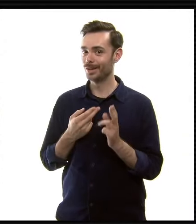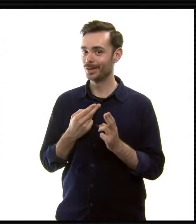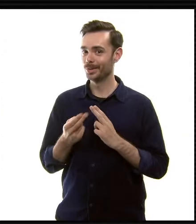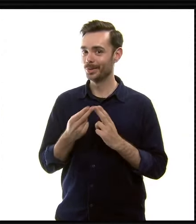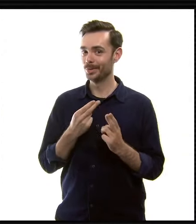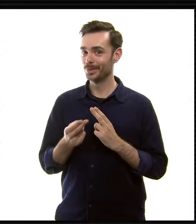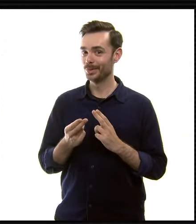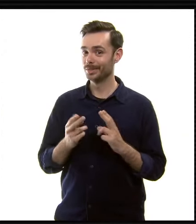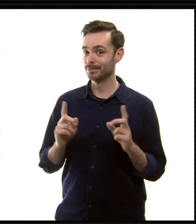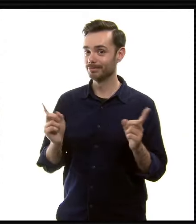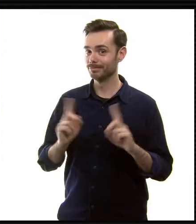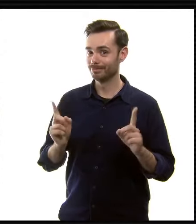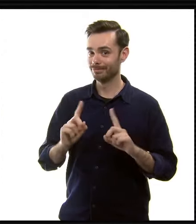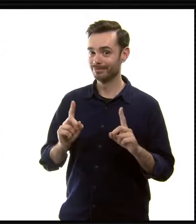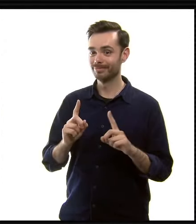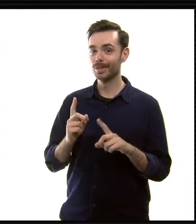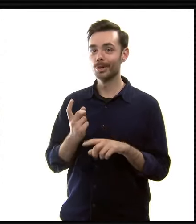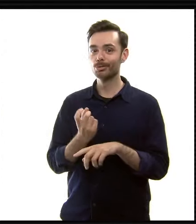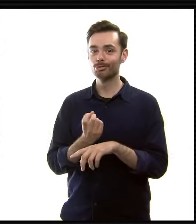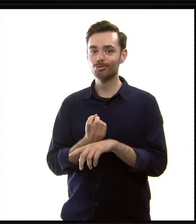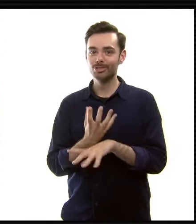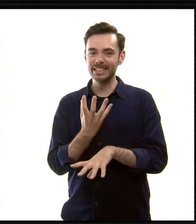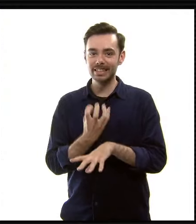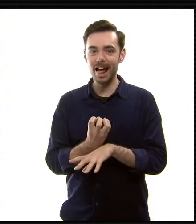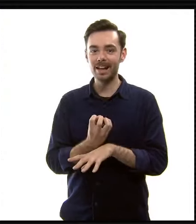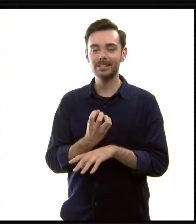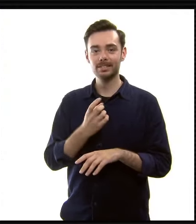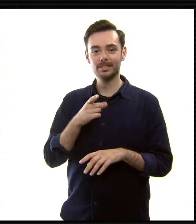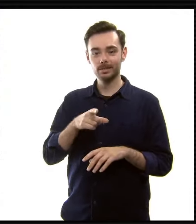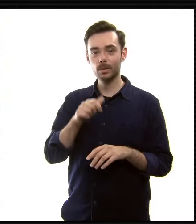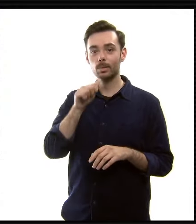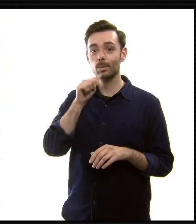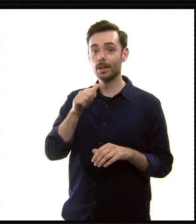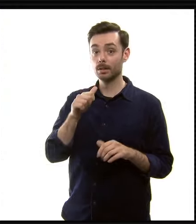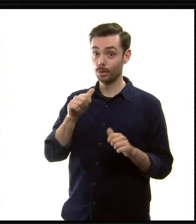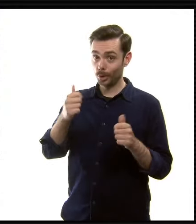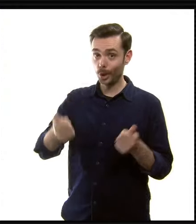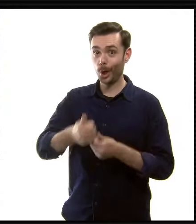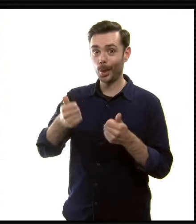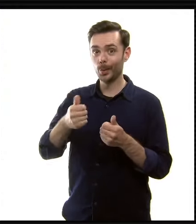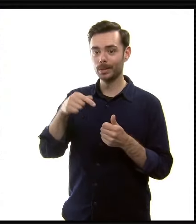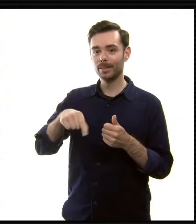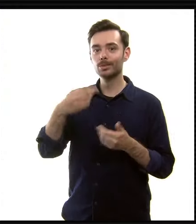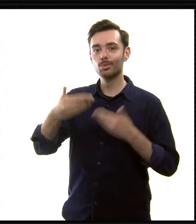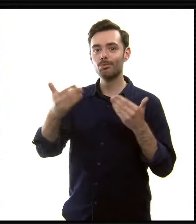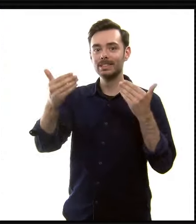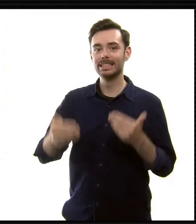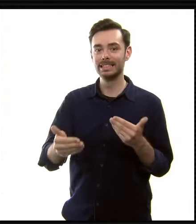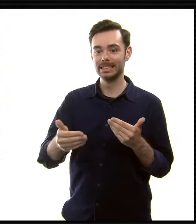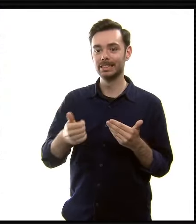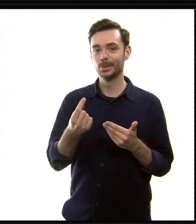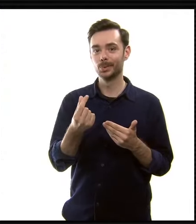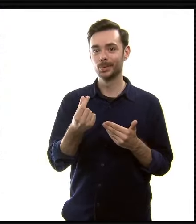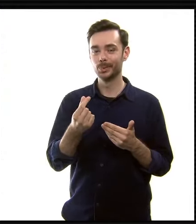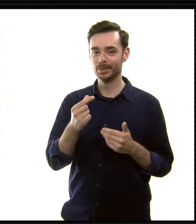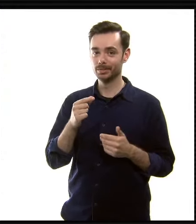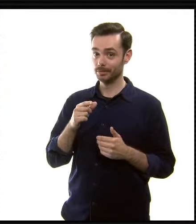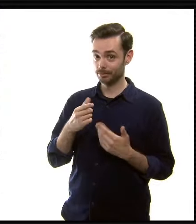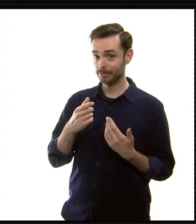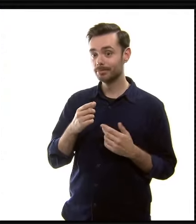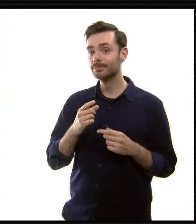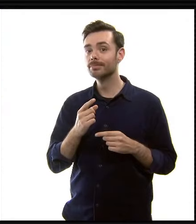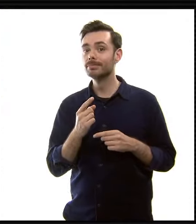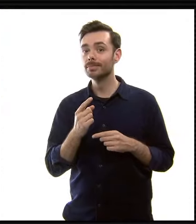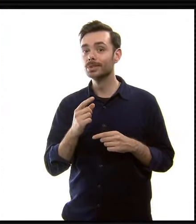can reveal that Crystalize will conclude this current storyline. So you can expect huge developments in the coming